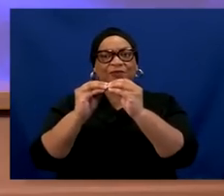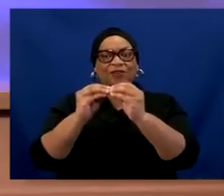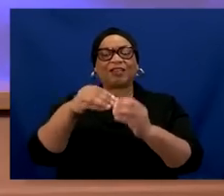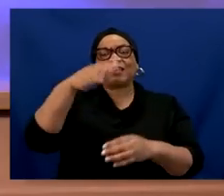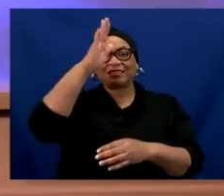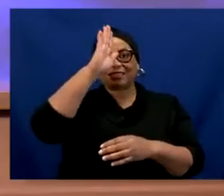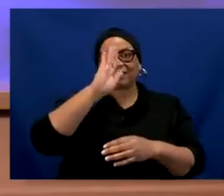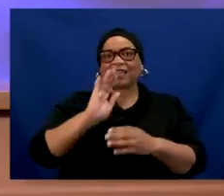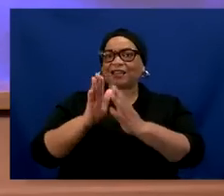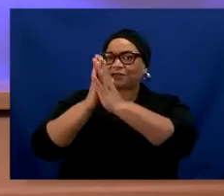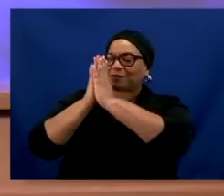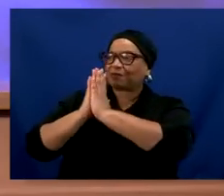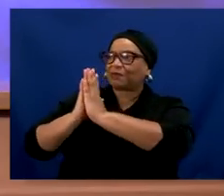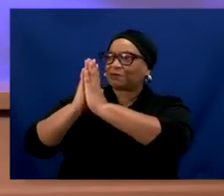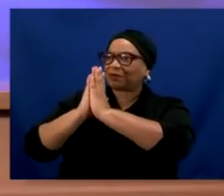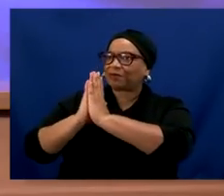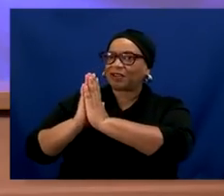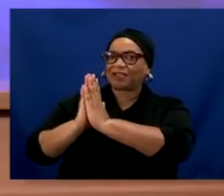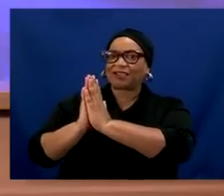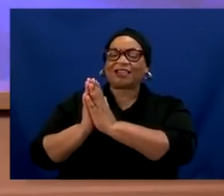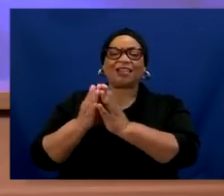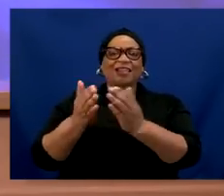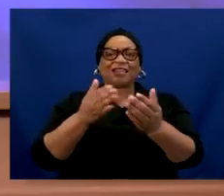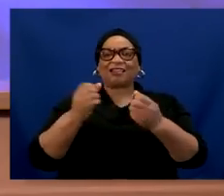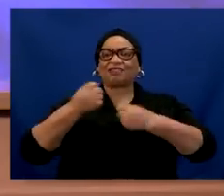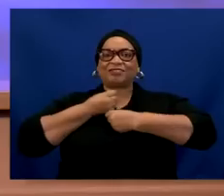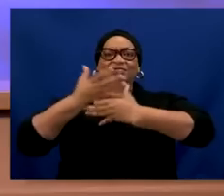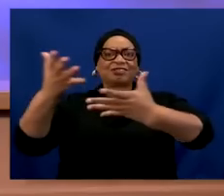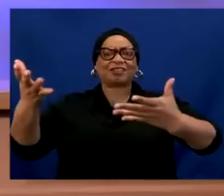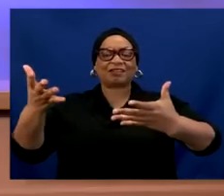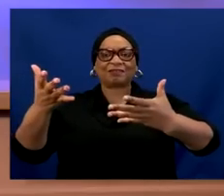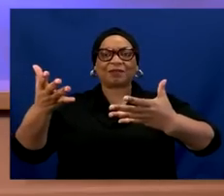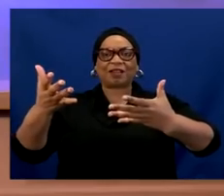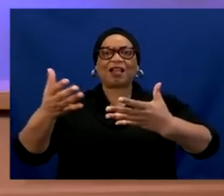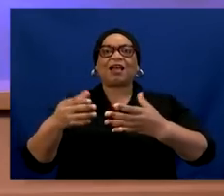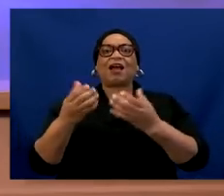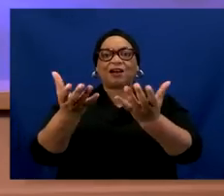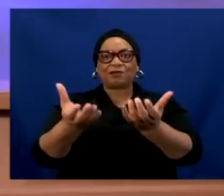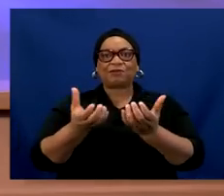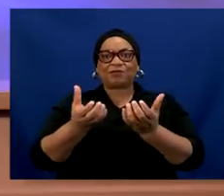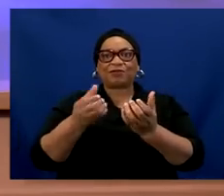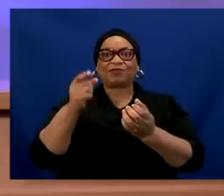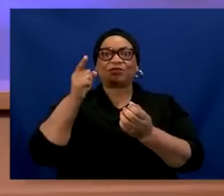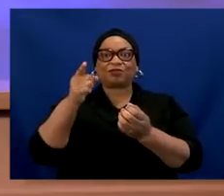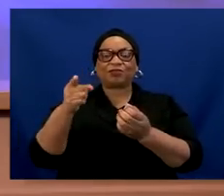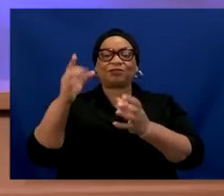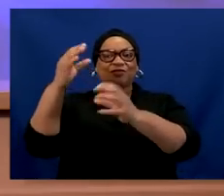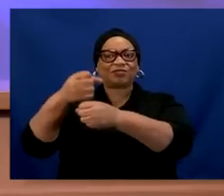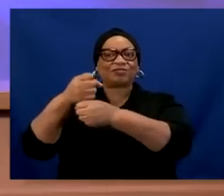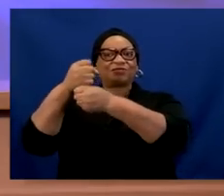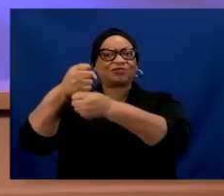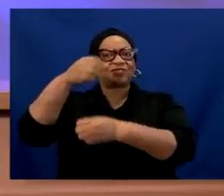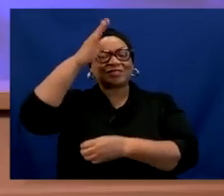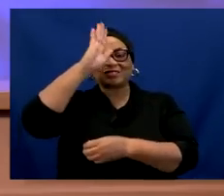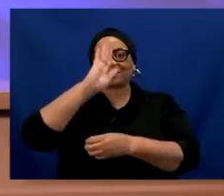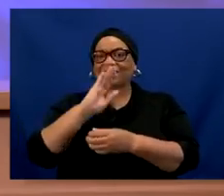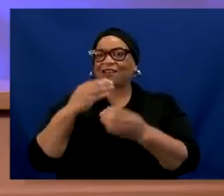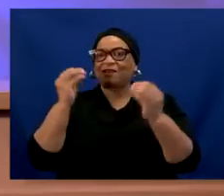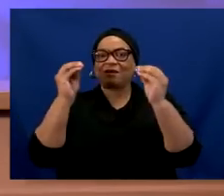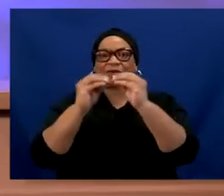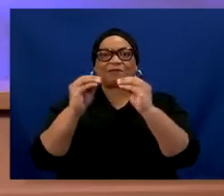been praying to, in the God we've been shouting about. I want to raise your faith so that you leave after the